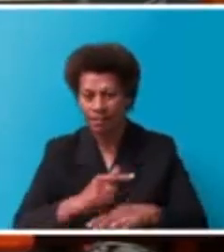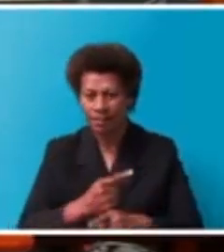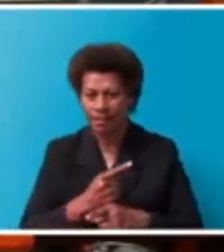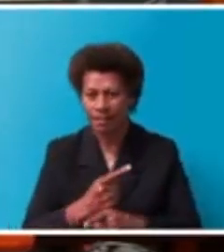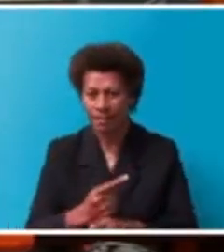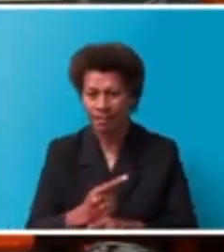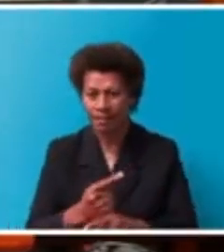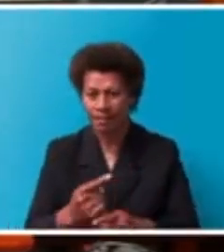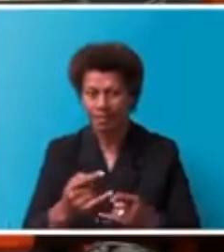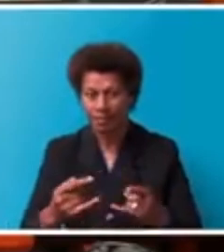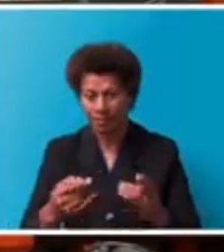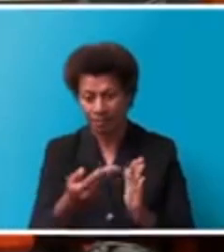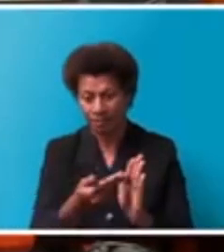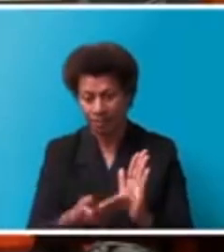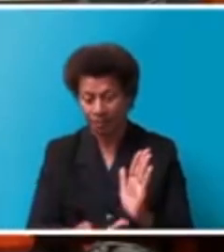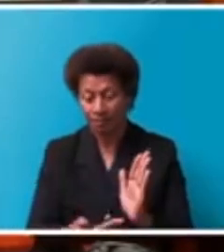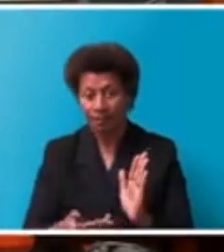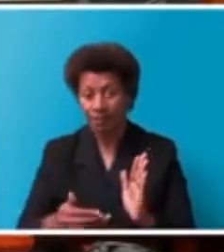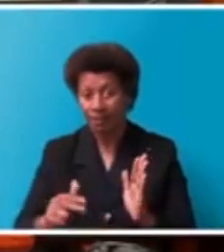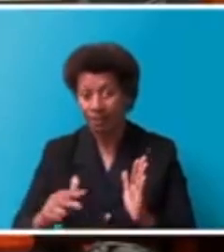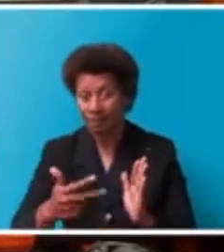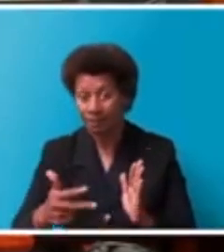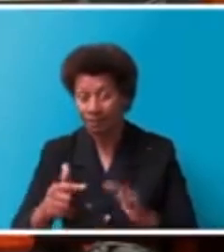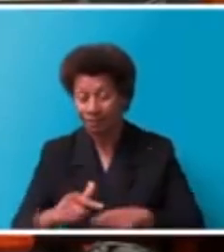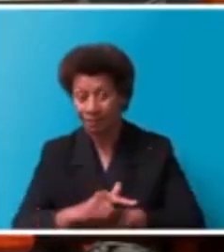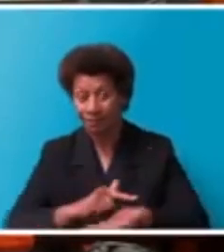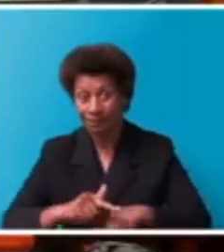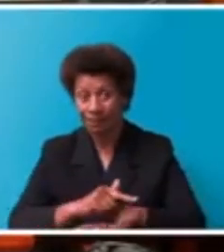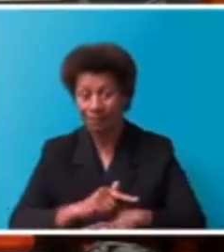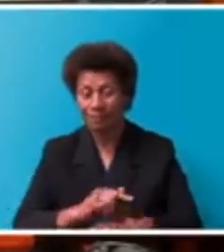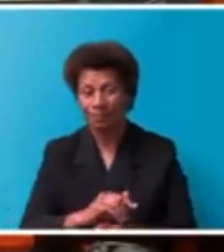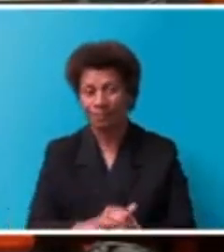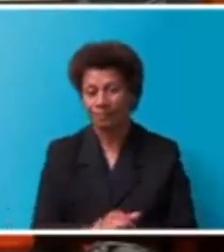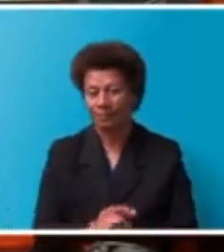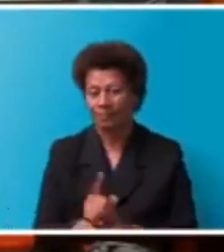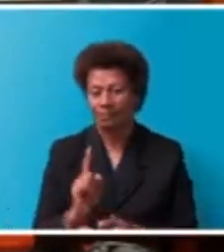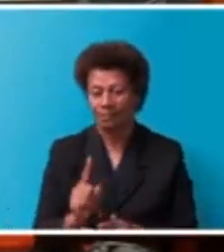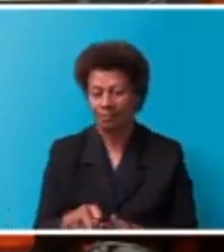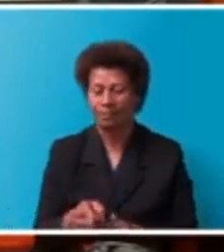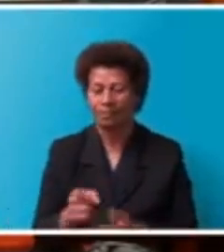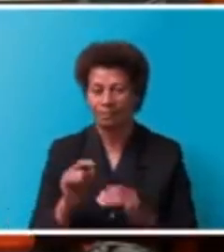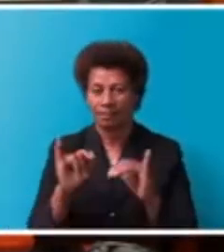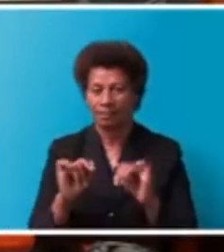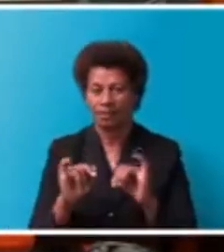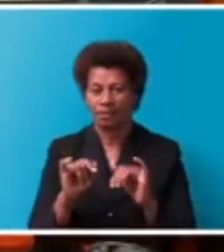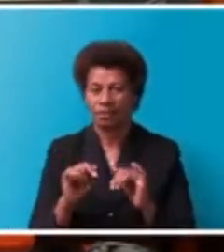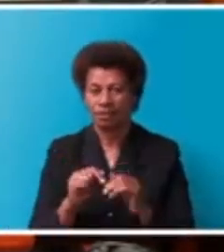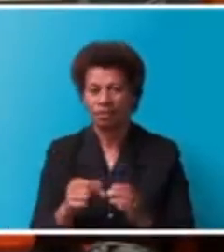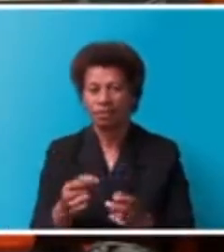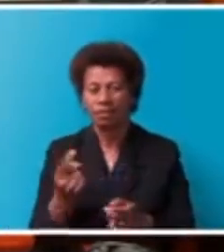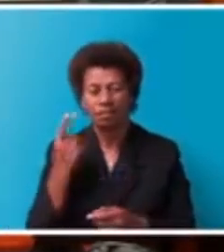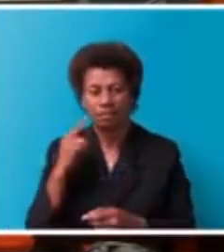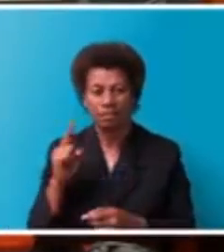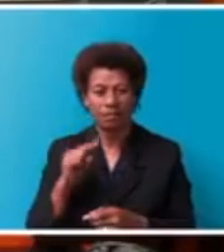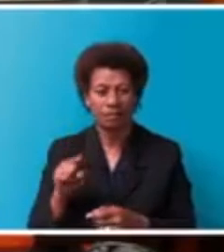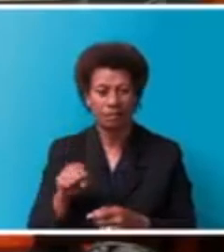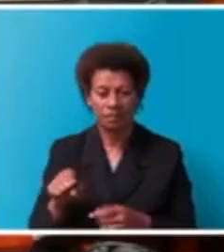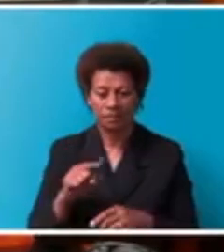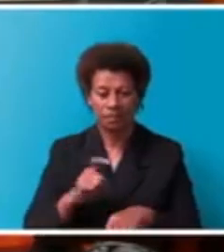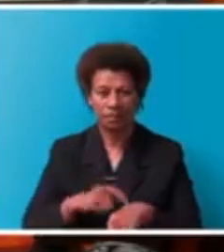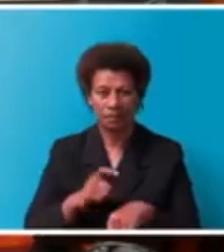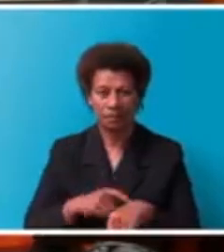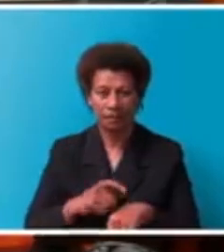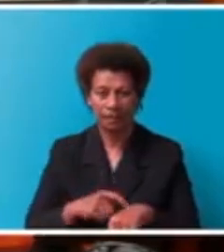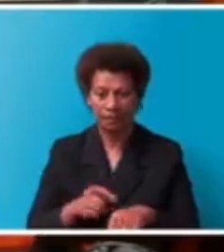approved development leases and leases. Additionally, there is a prevalent issue of negligence in adhering to timely